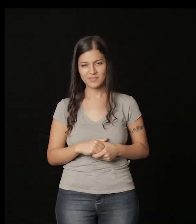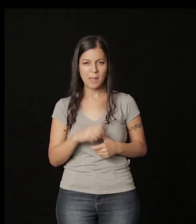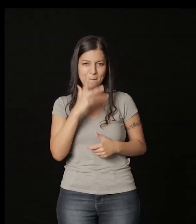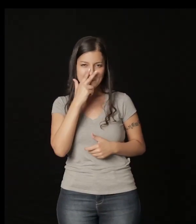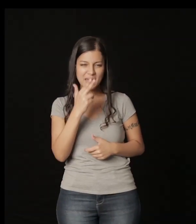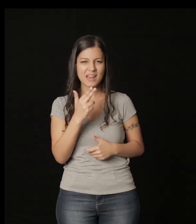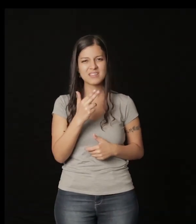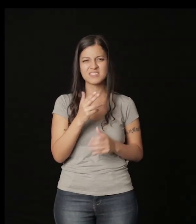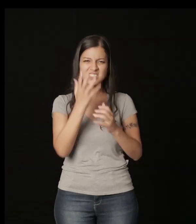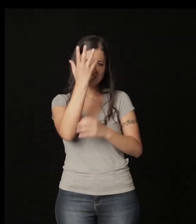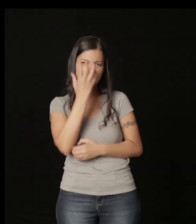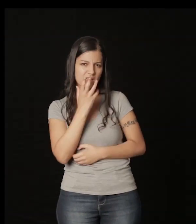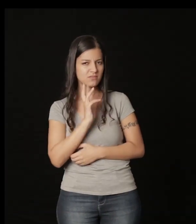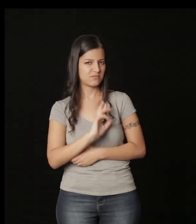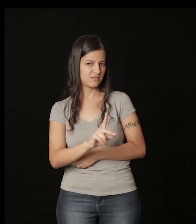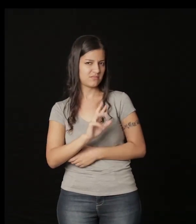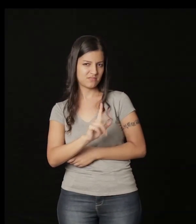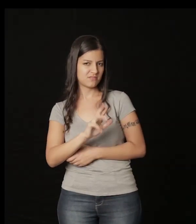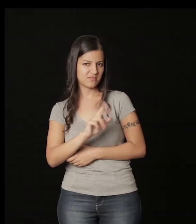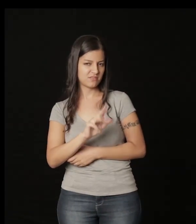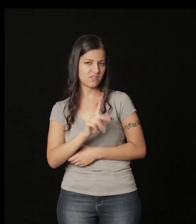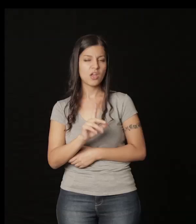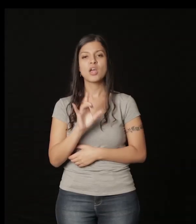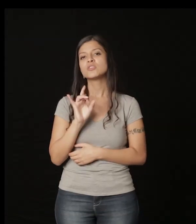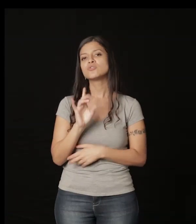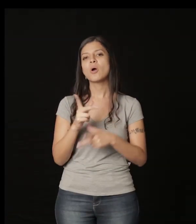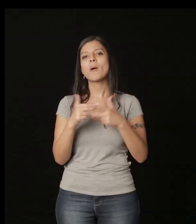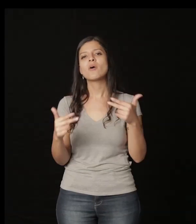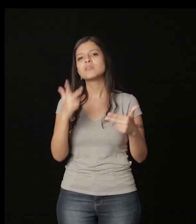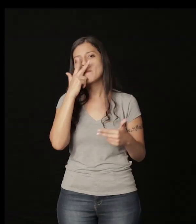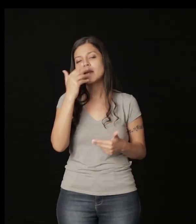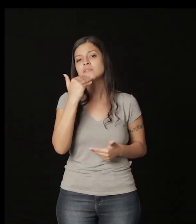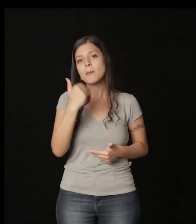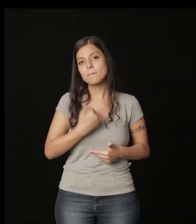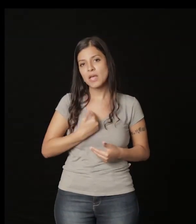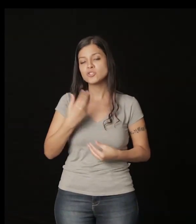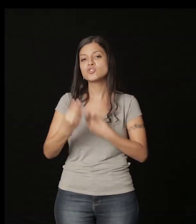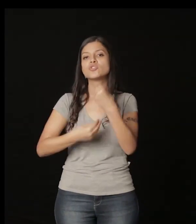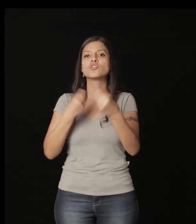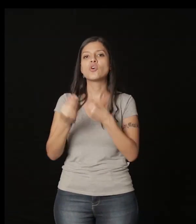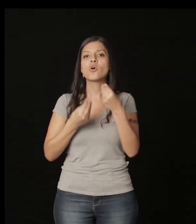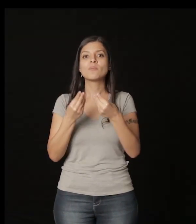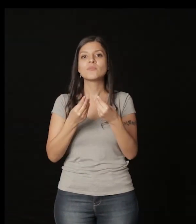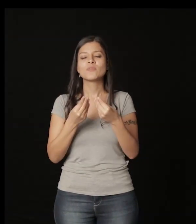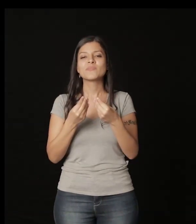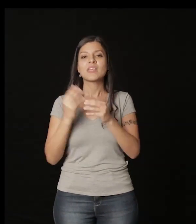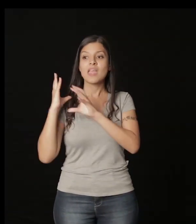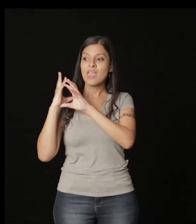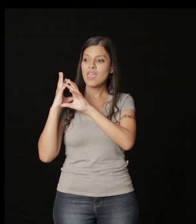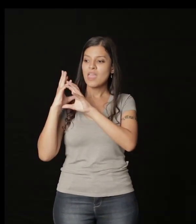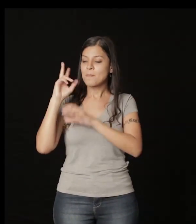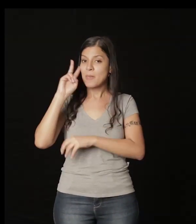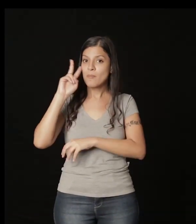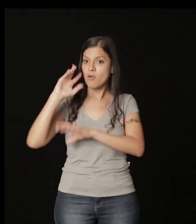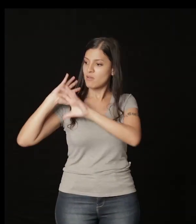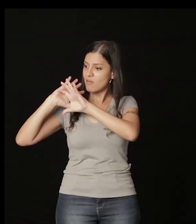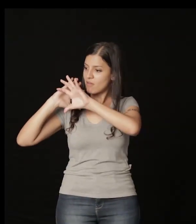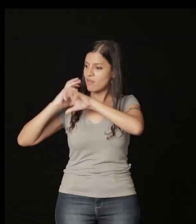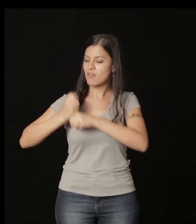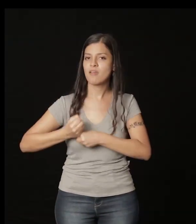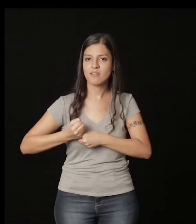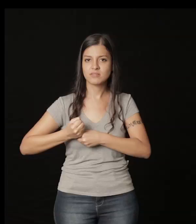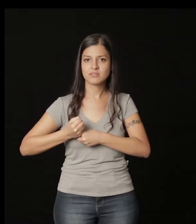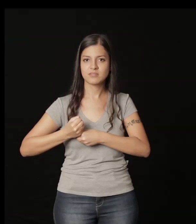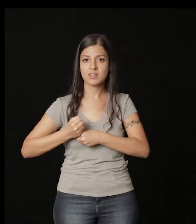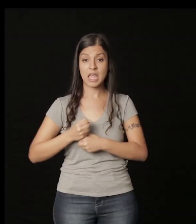it's just a little game. It's not a serious thing, but it's just asking us to kind of revisit what we think is